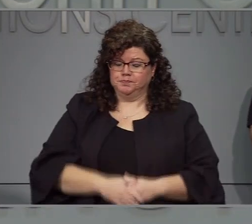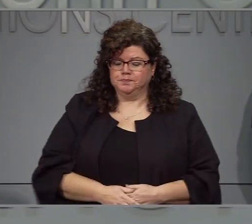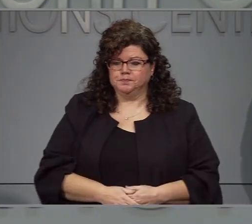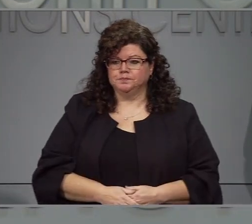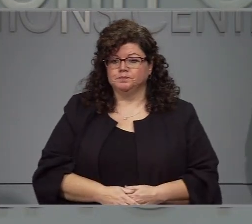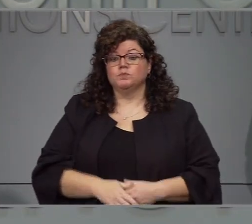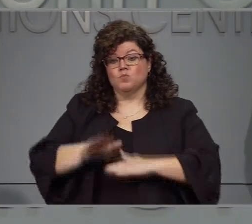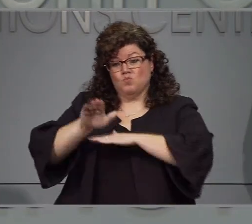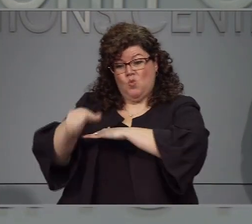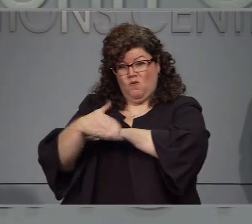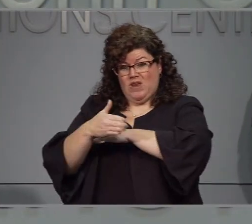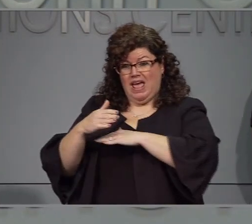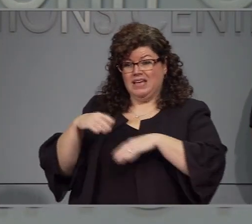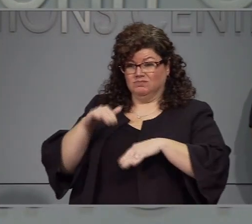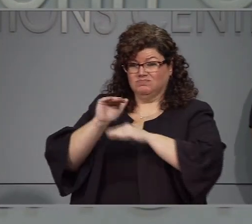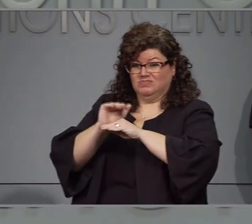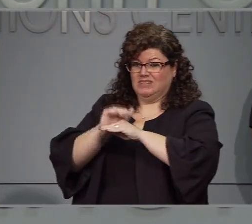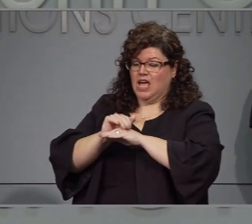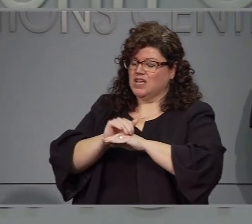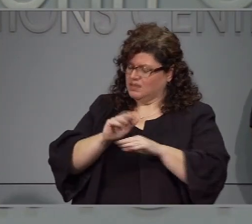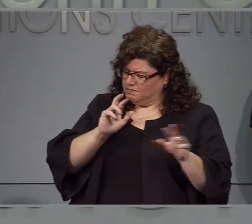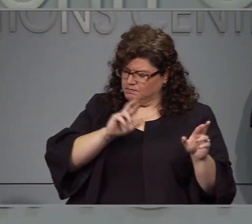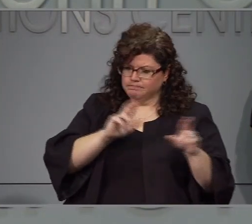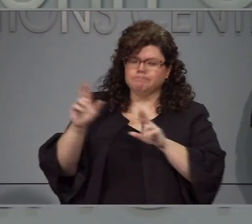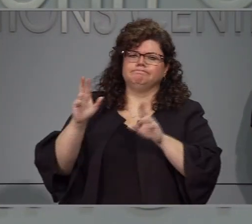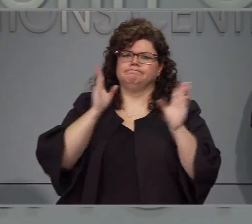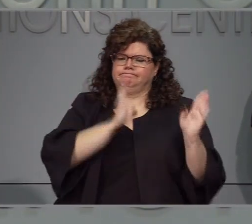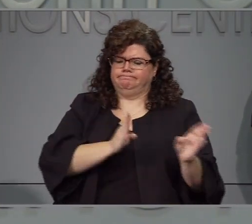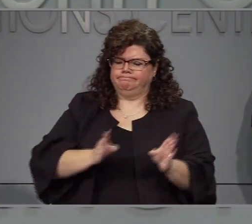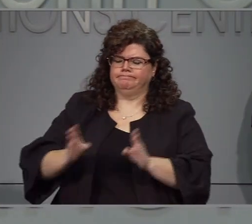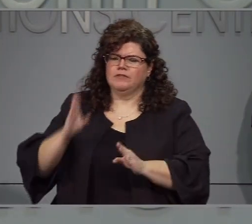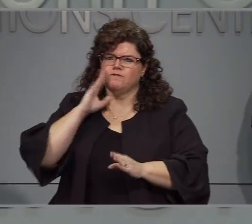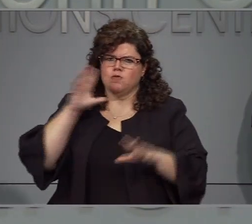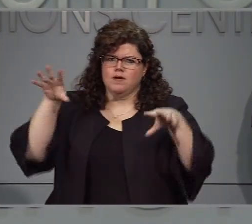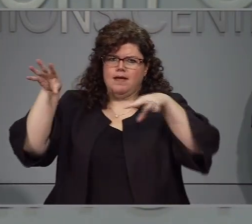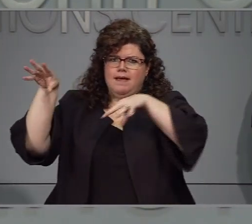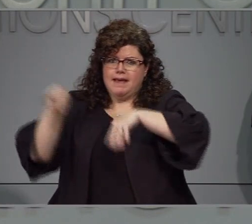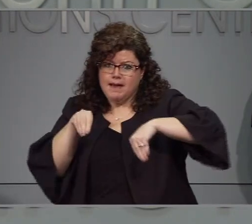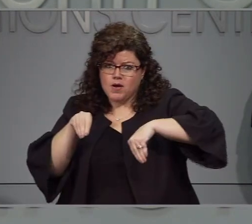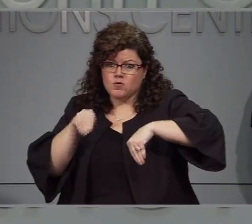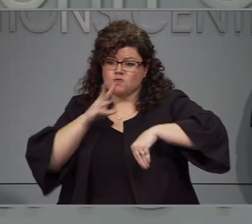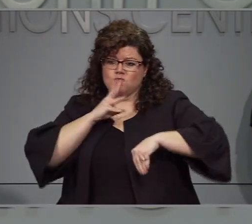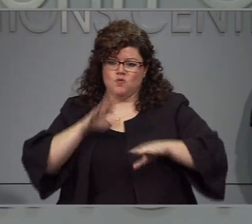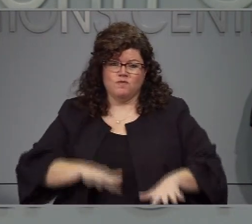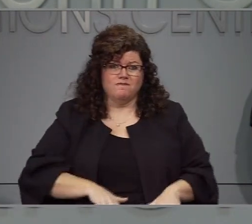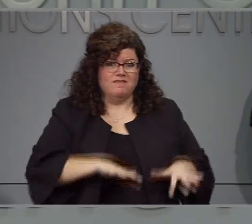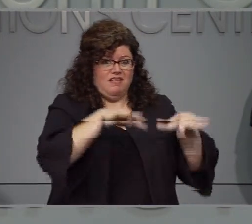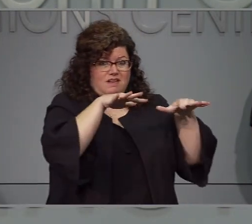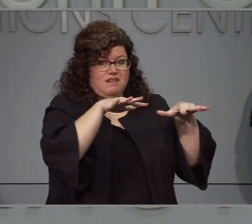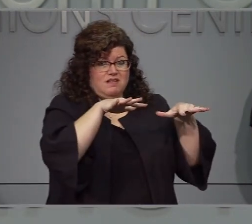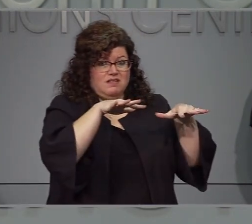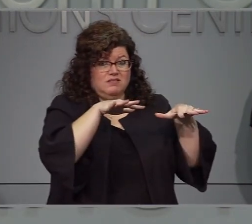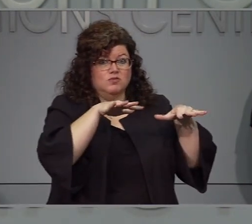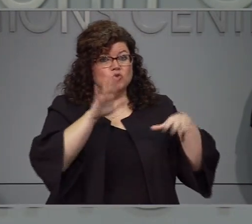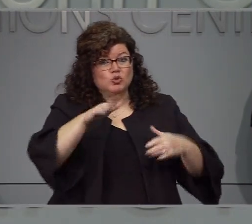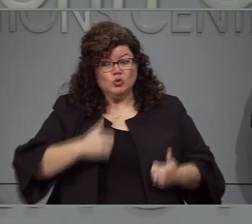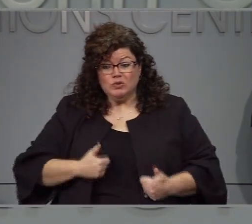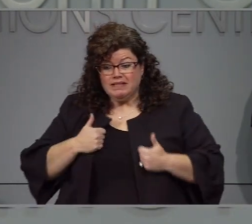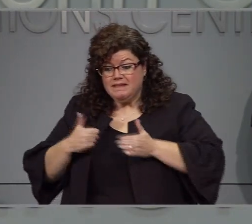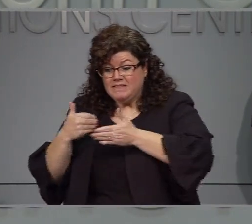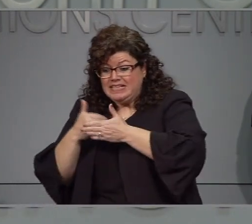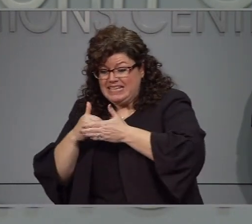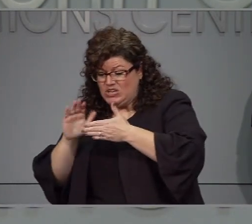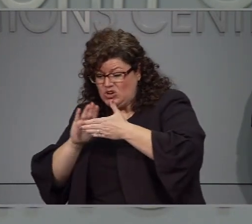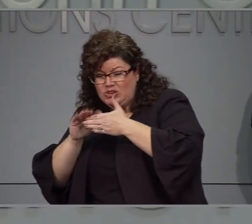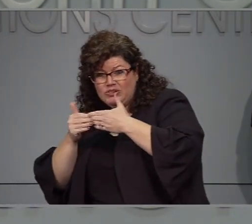evening and overnight, be prepared for power outages and the possibility of flooding. This will be true for areas along the coast as